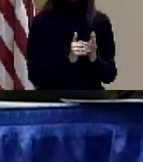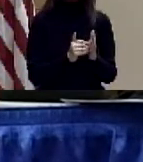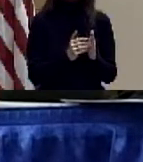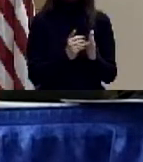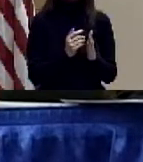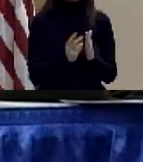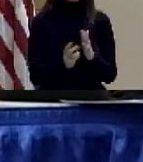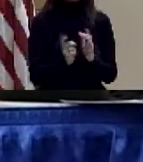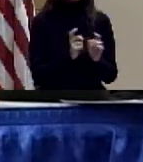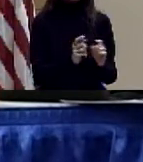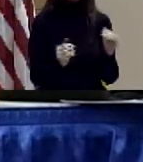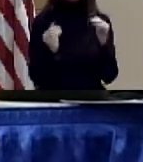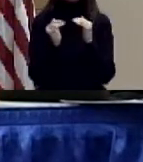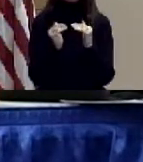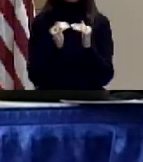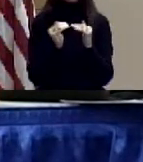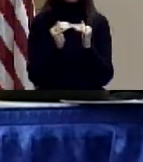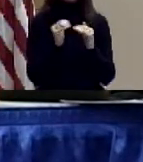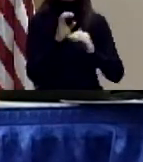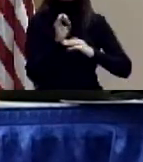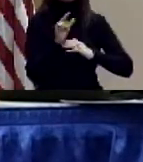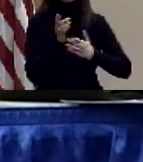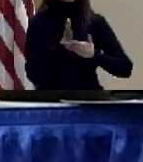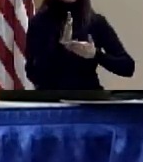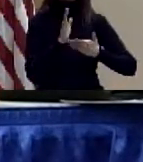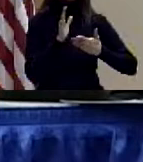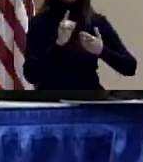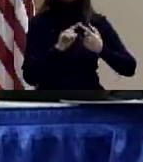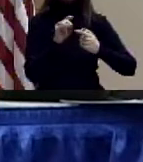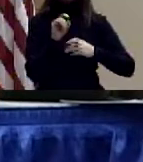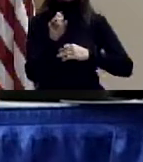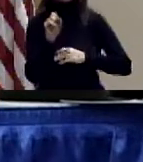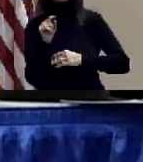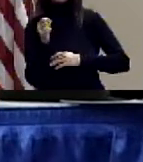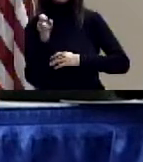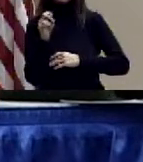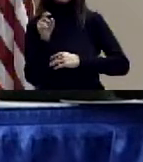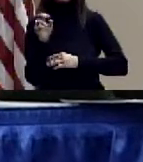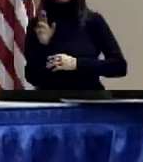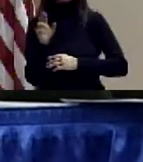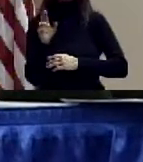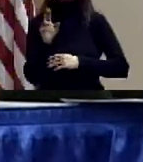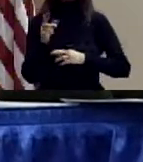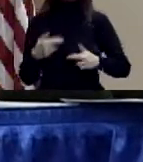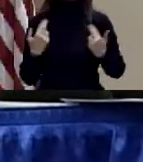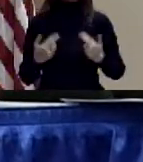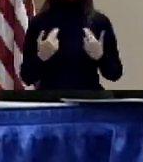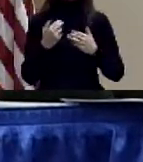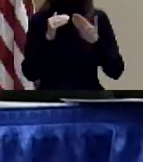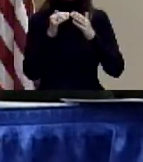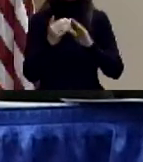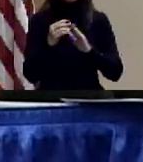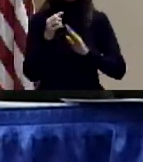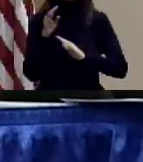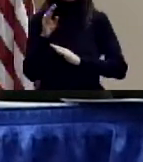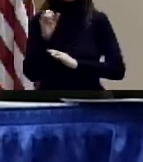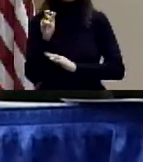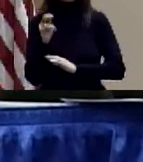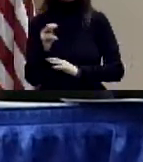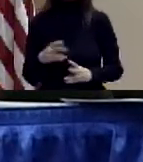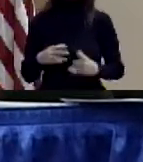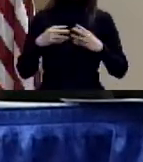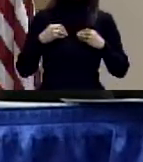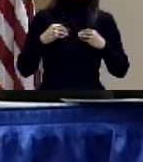grant equal civil rights to transgender New Yorkers. The town of Brighton adopted our Gender